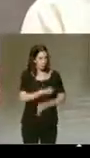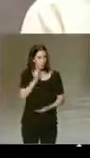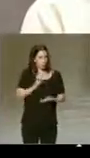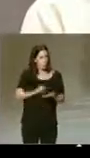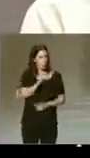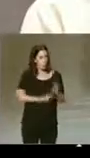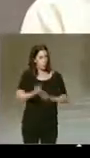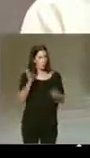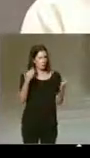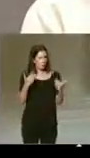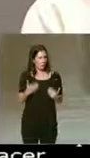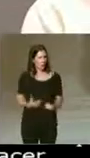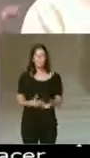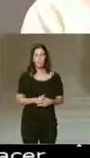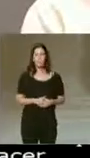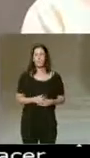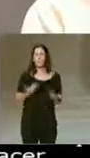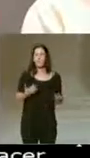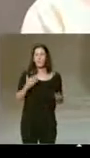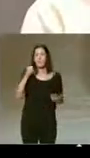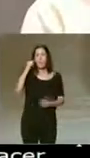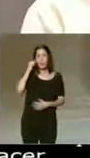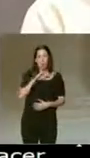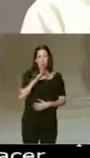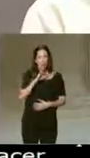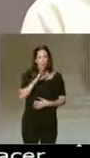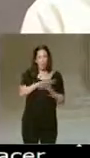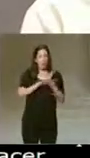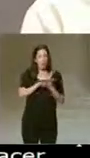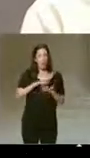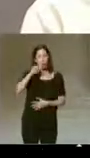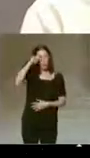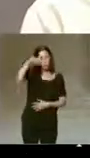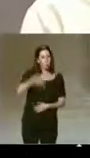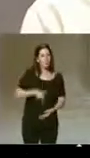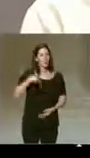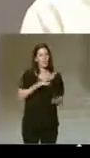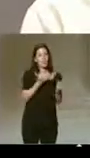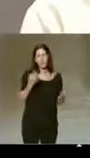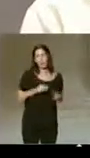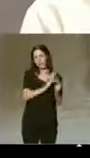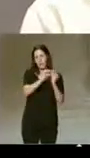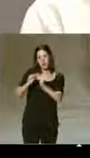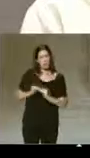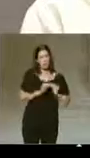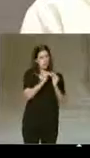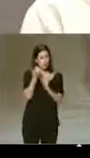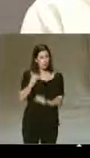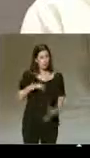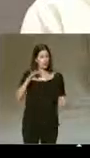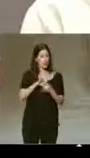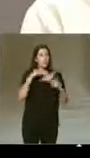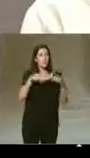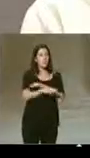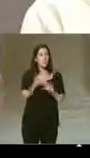something that you can implement quickly, and it will pose no problem in the future. So that general culture, which should be a